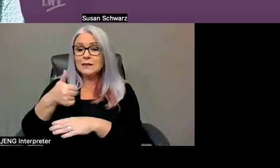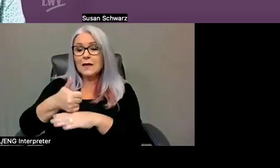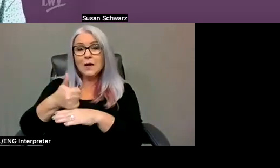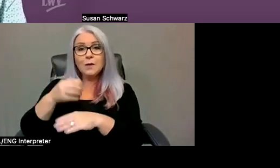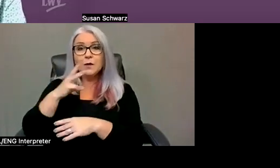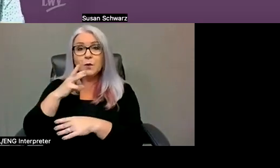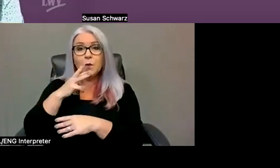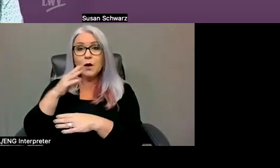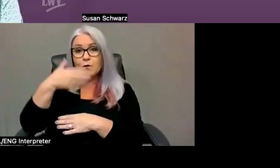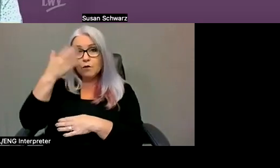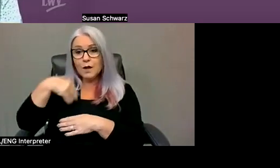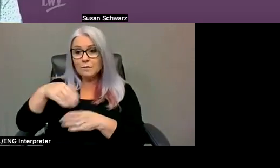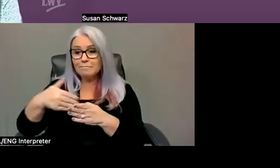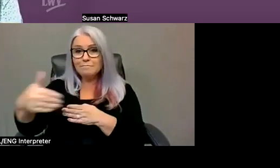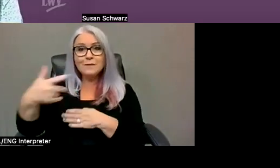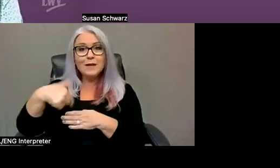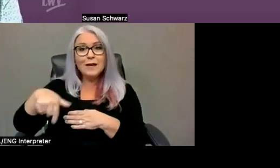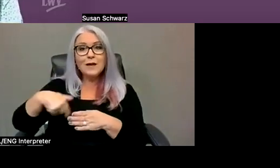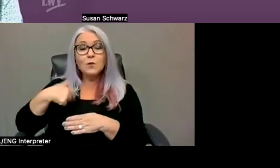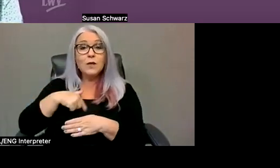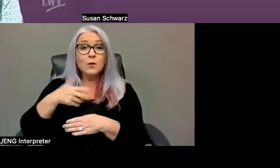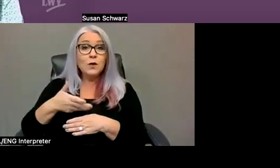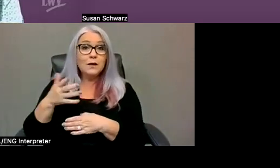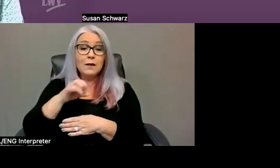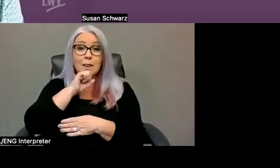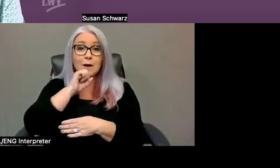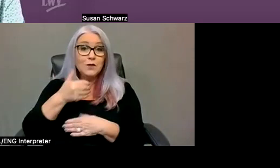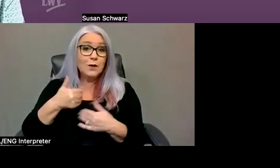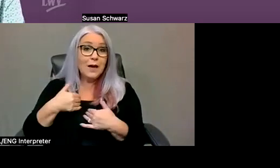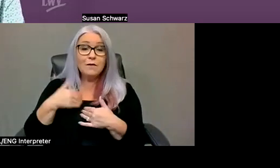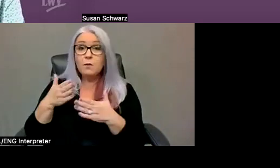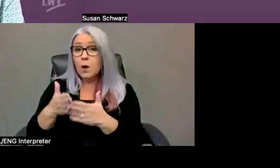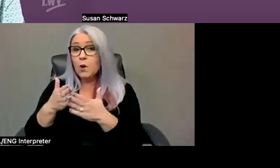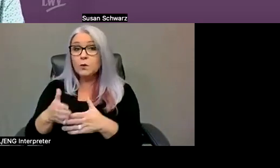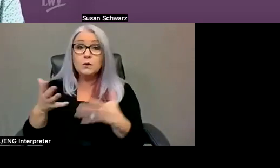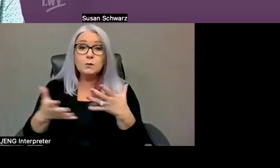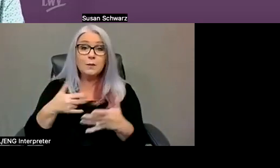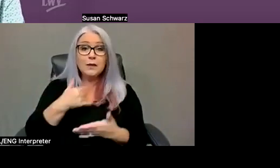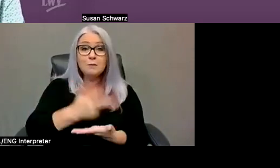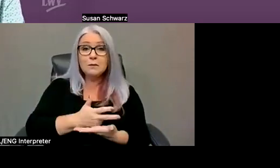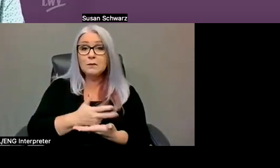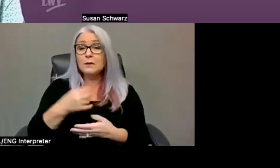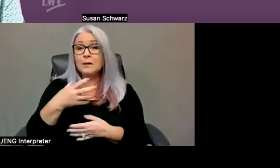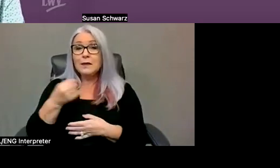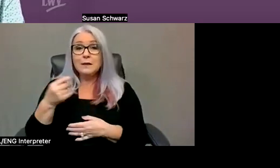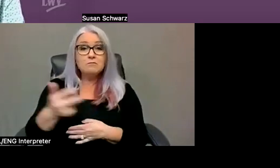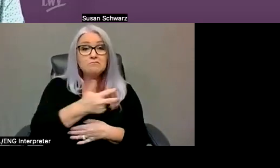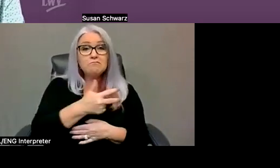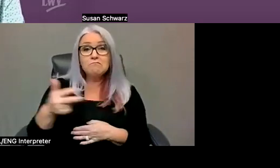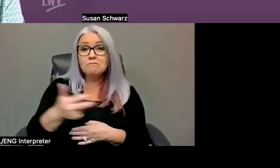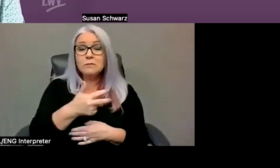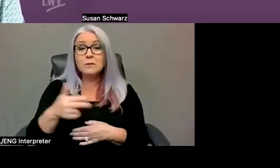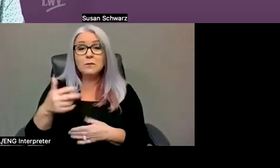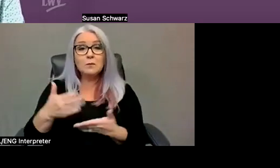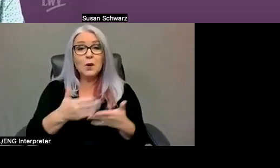to that end, we would love to have maybe boats coming in that would dock there and take people up and down the Hudson River, which would